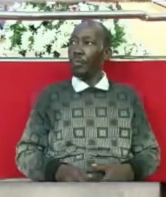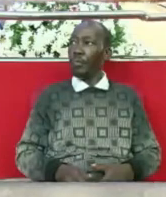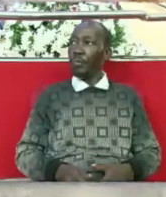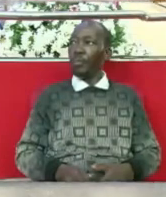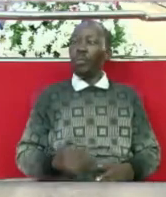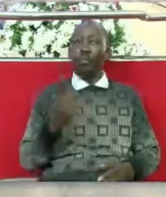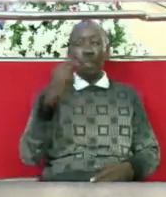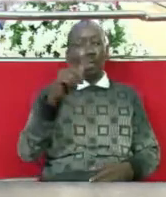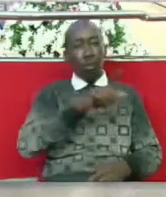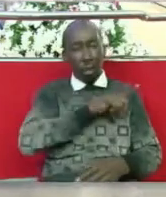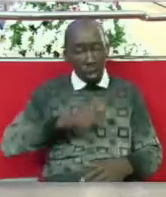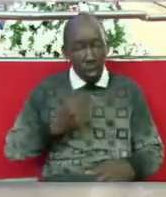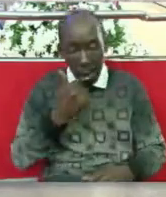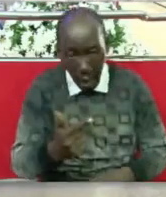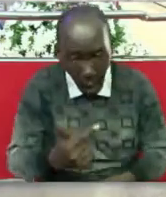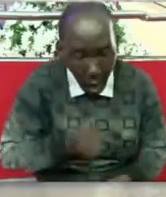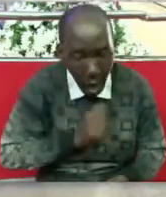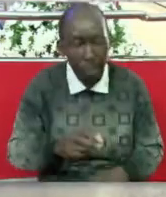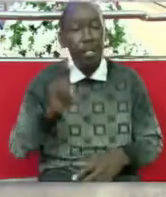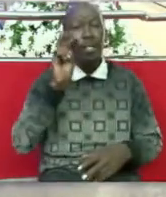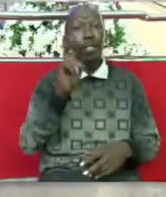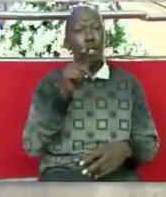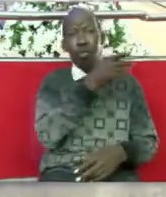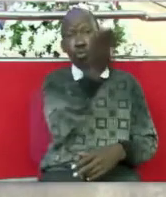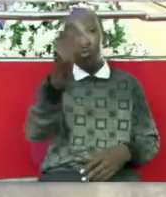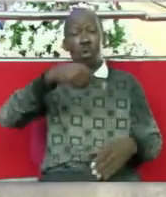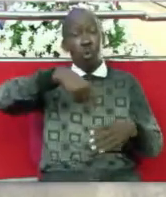Because the Lord is saying, I have seen you going down.